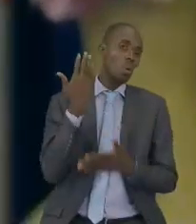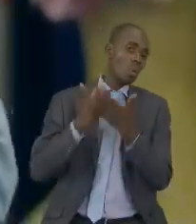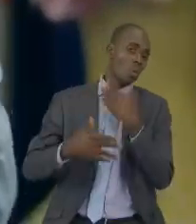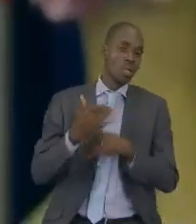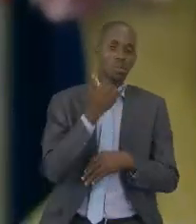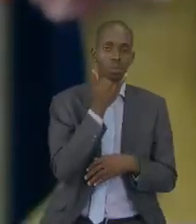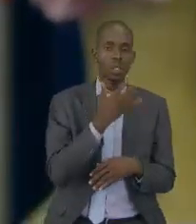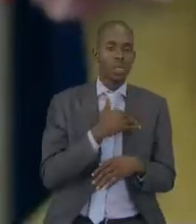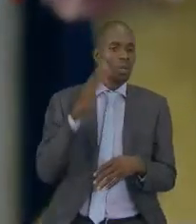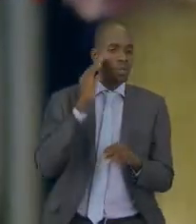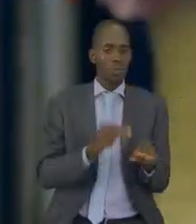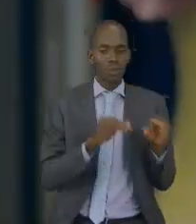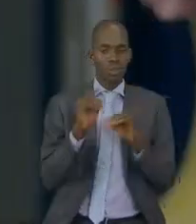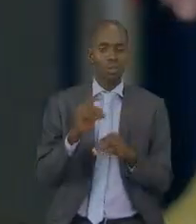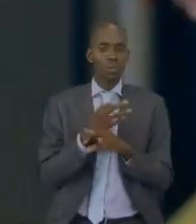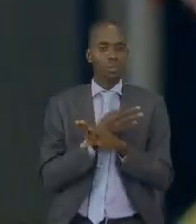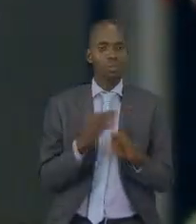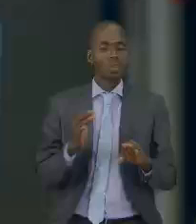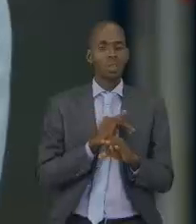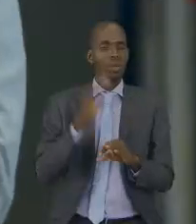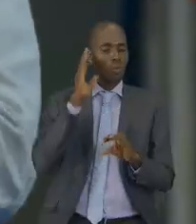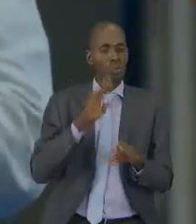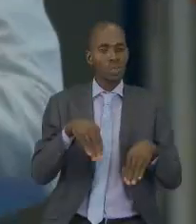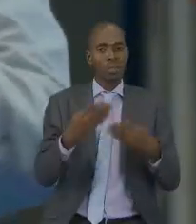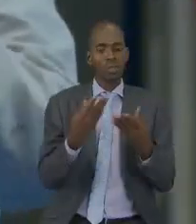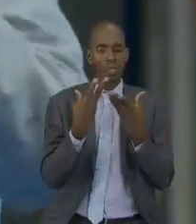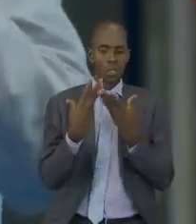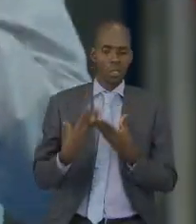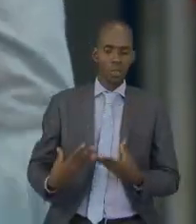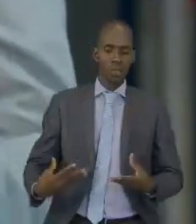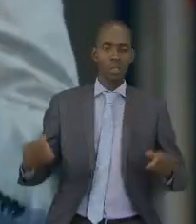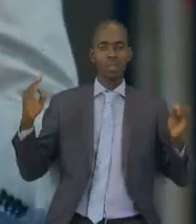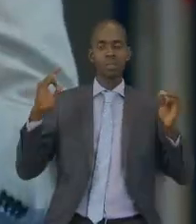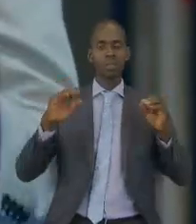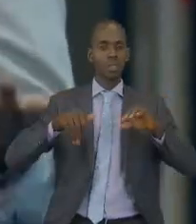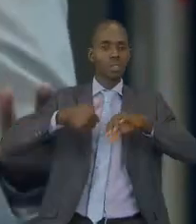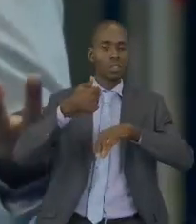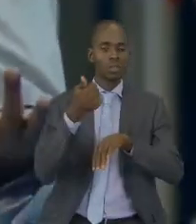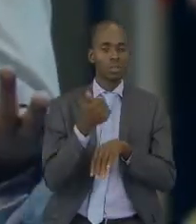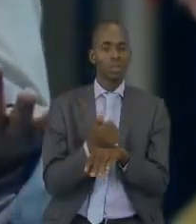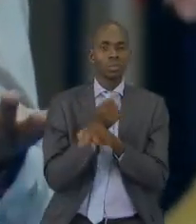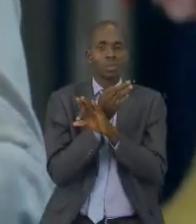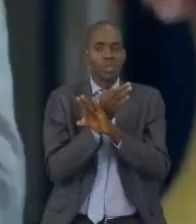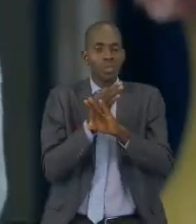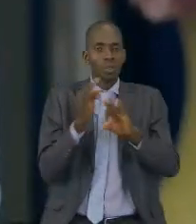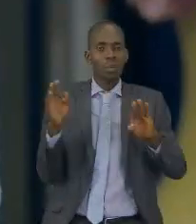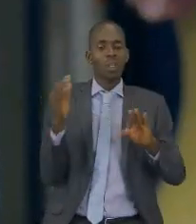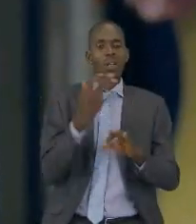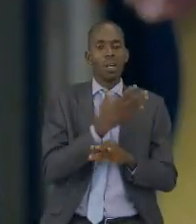give you a settled freedom, a sure freedom, and